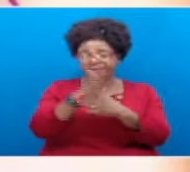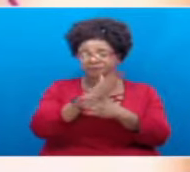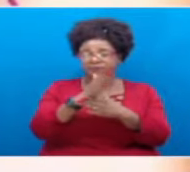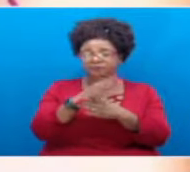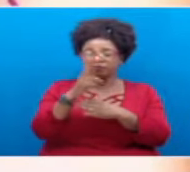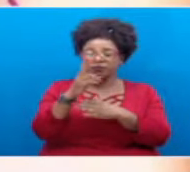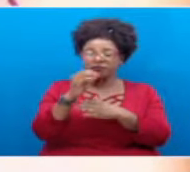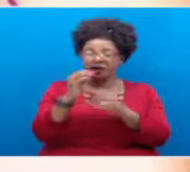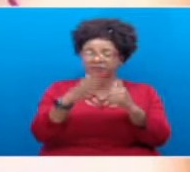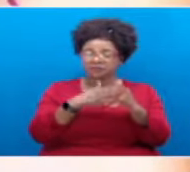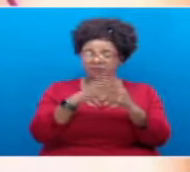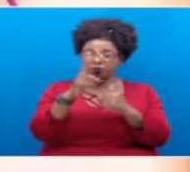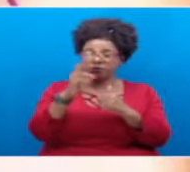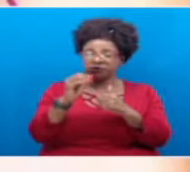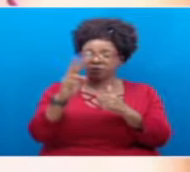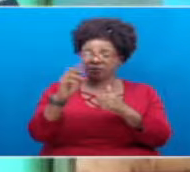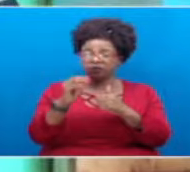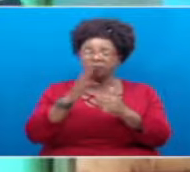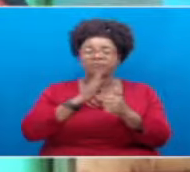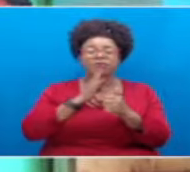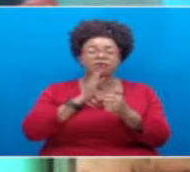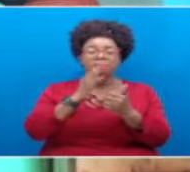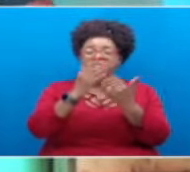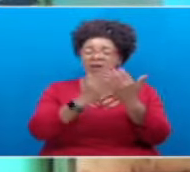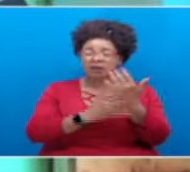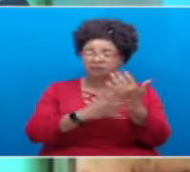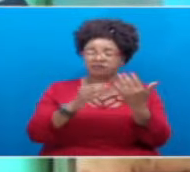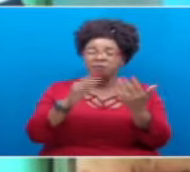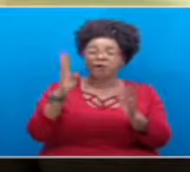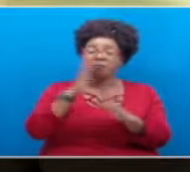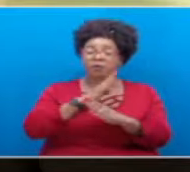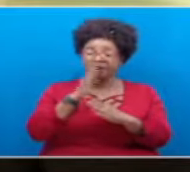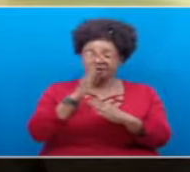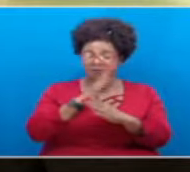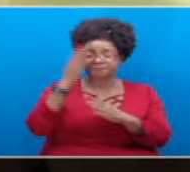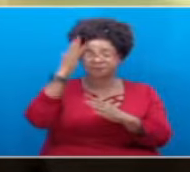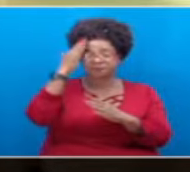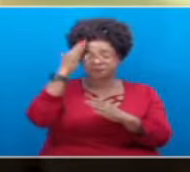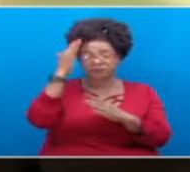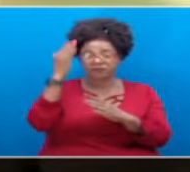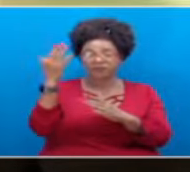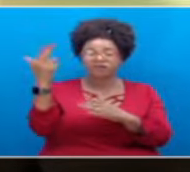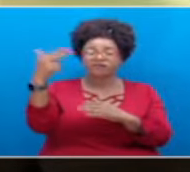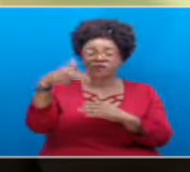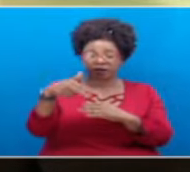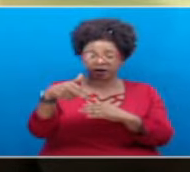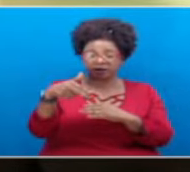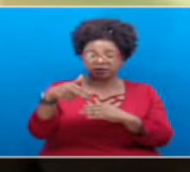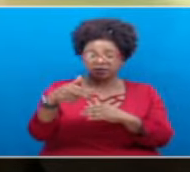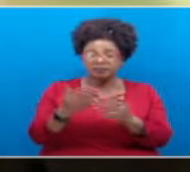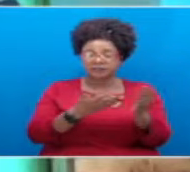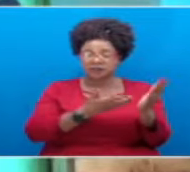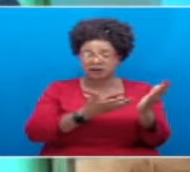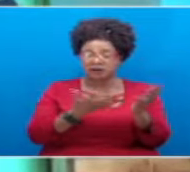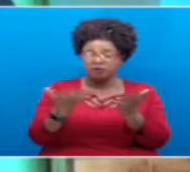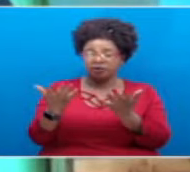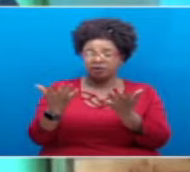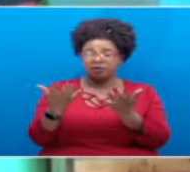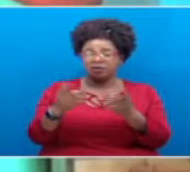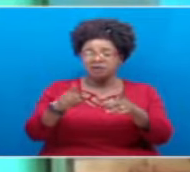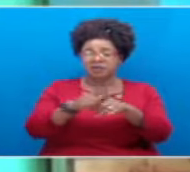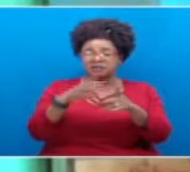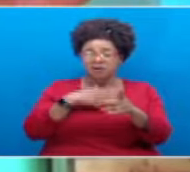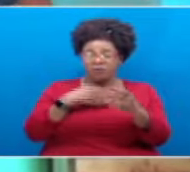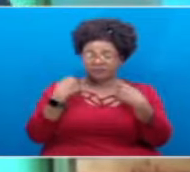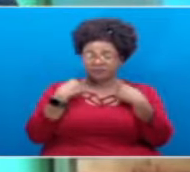and 2020, we borrowed blood all the way from Webuye. And you know, fueling an ambulance, okay, as our transport to